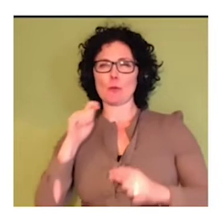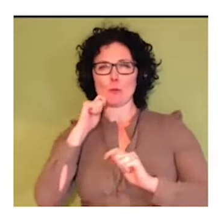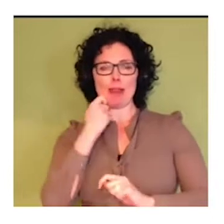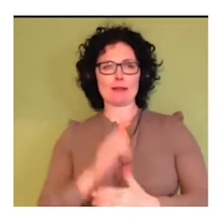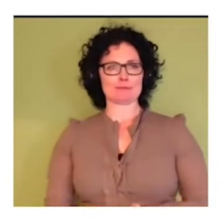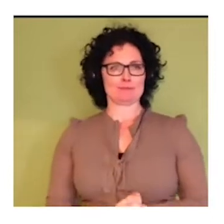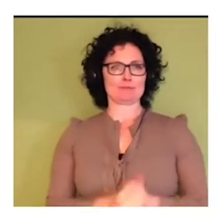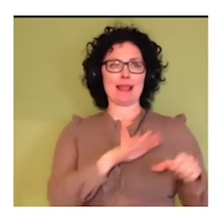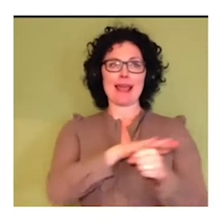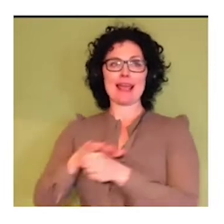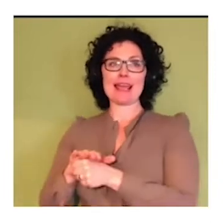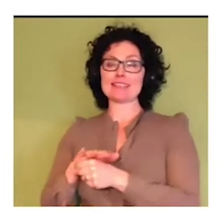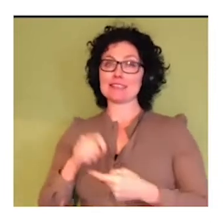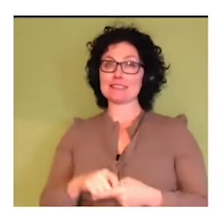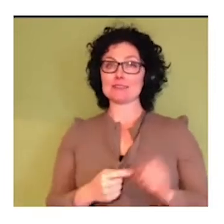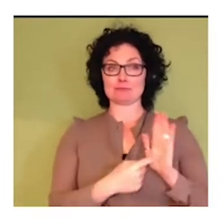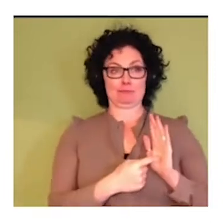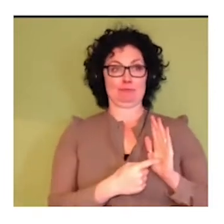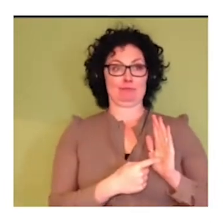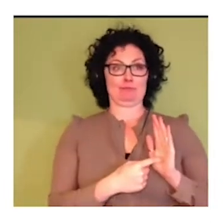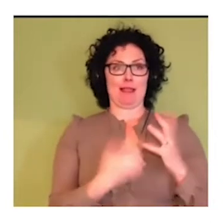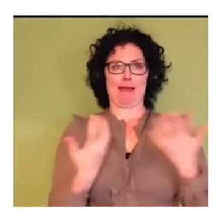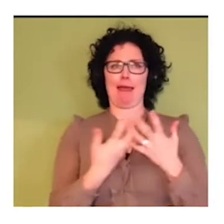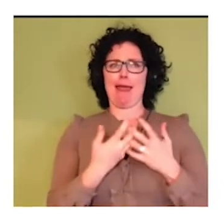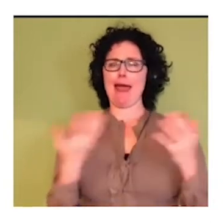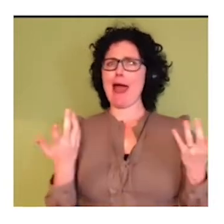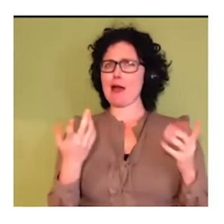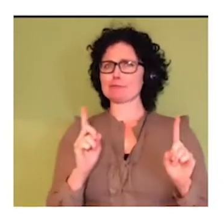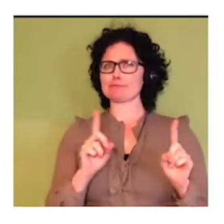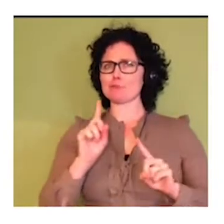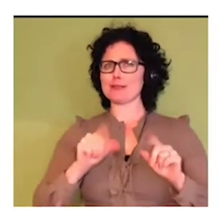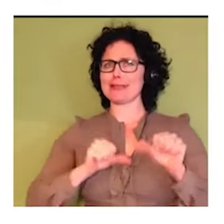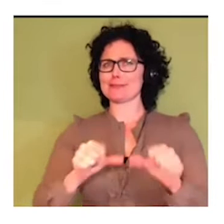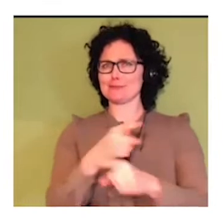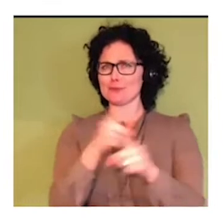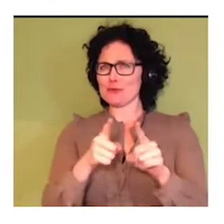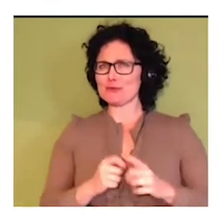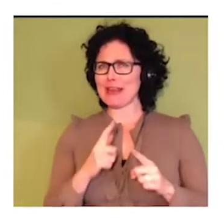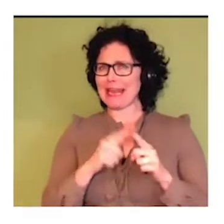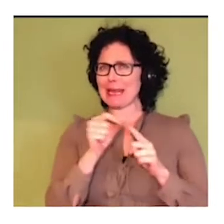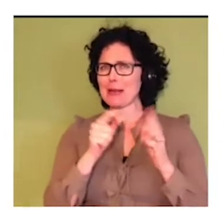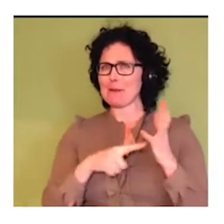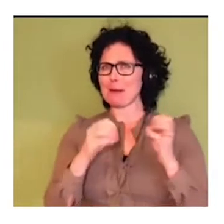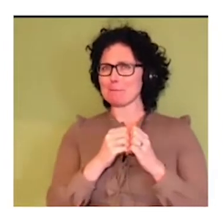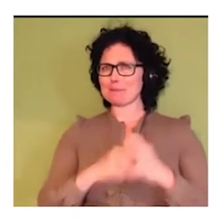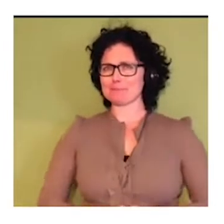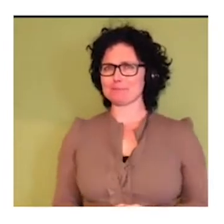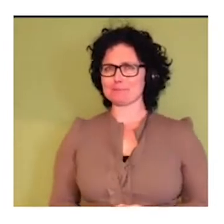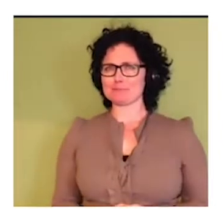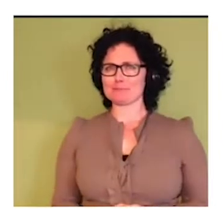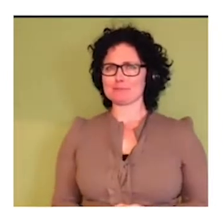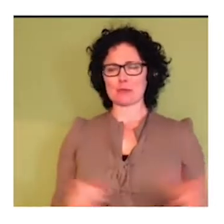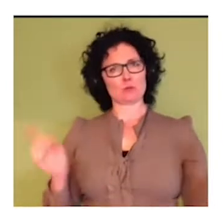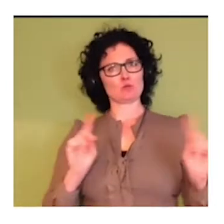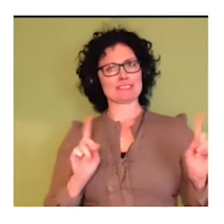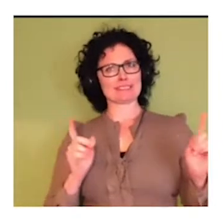studies, and you'll learn how you can take the next step with EPUB. So, what is EPUB? Well, disability